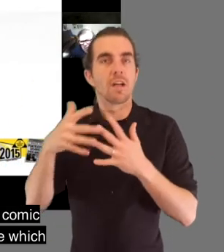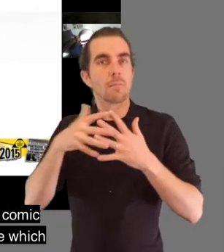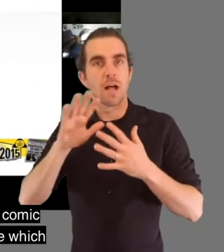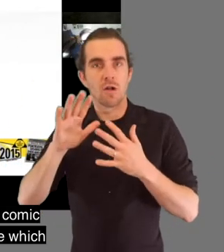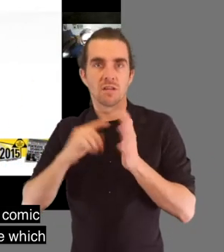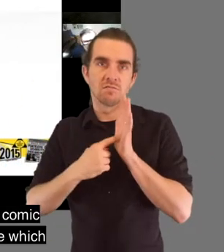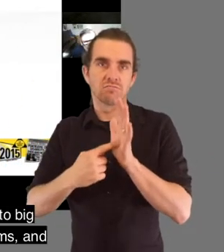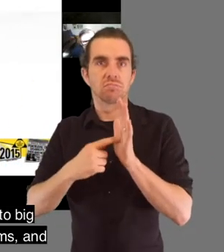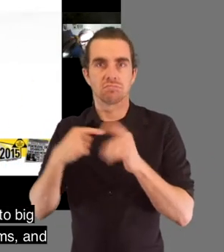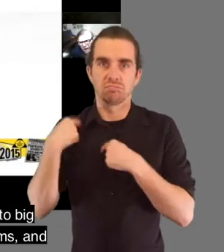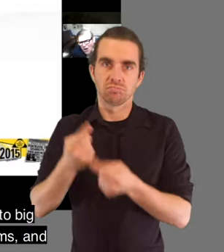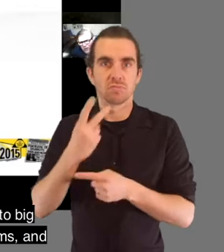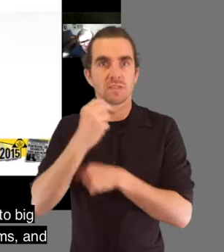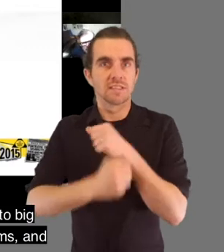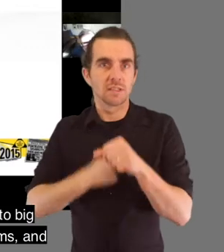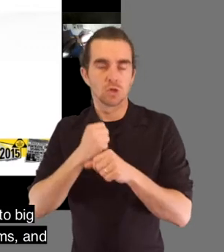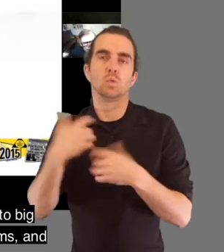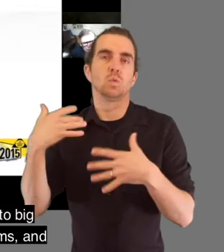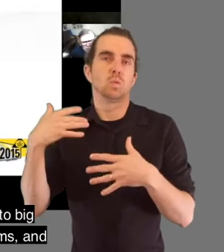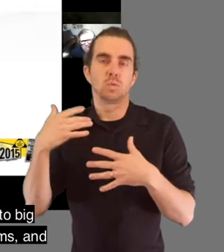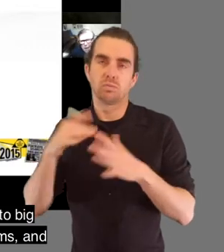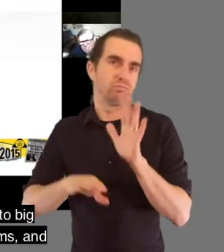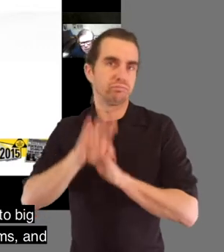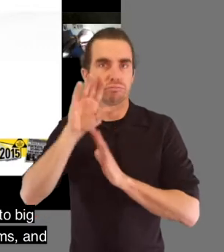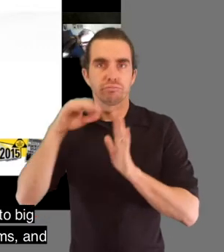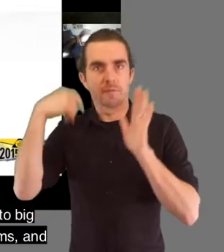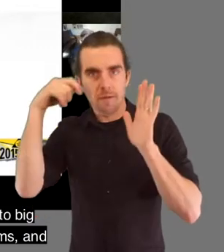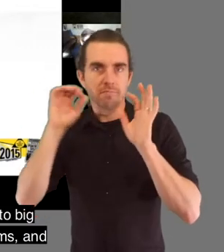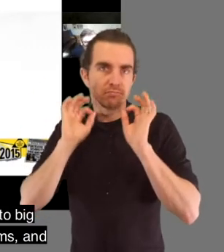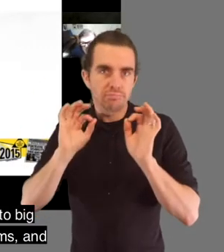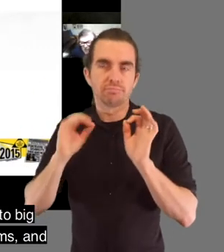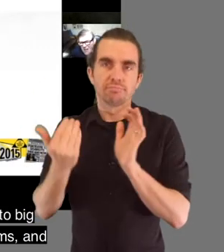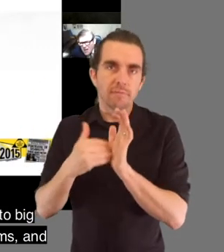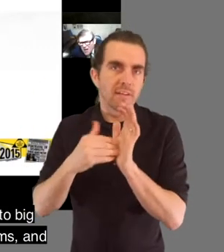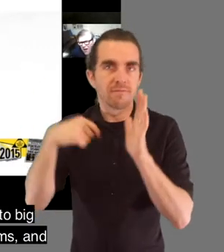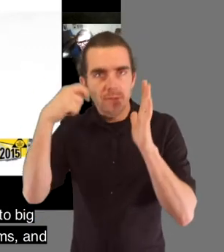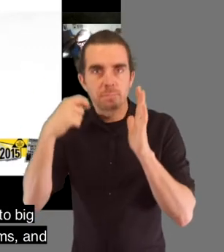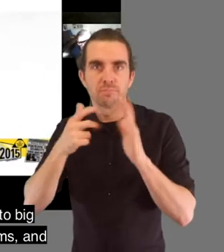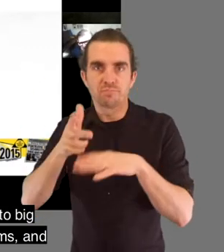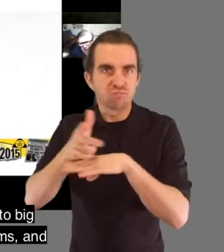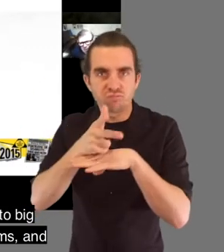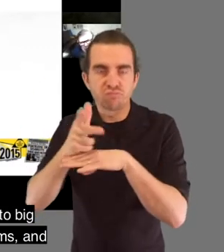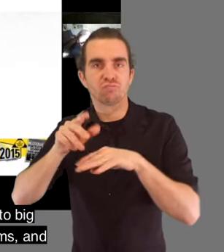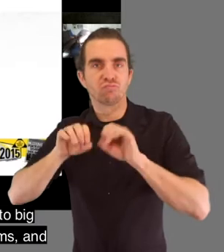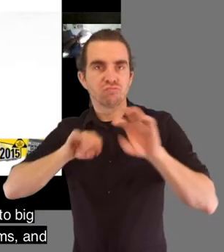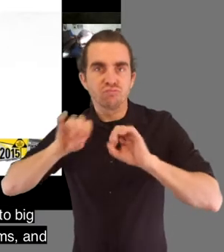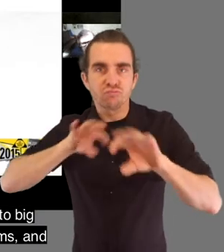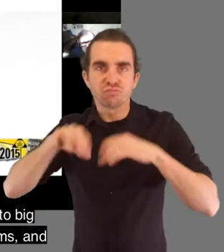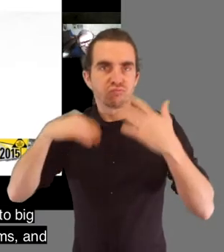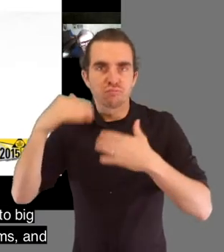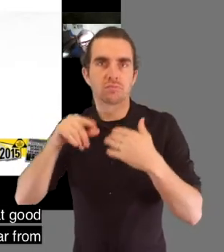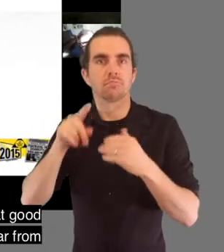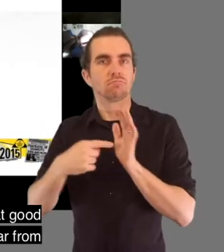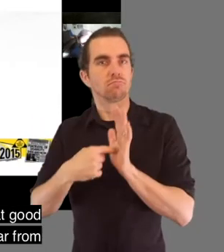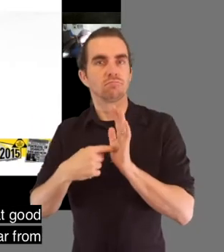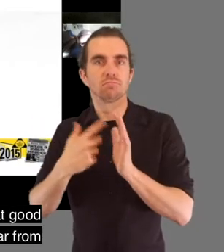States comic culture, which has in the last 20 years turned into big business, 30 years, remakes as films.